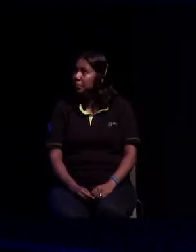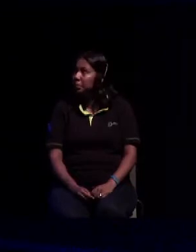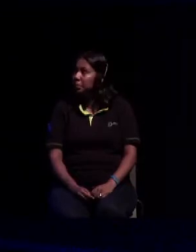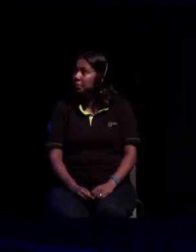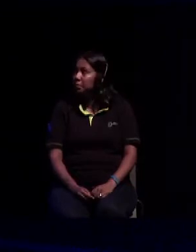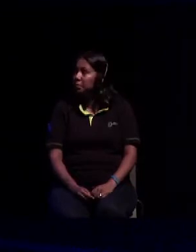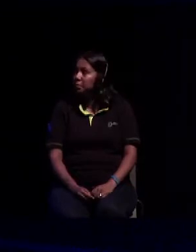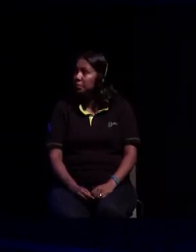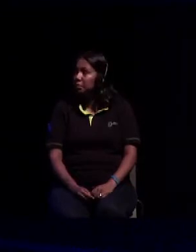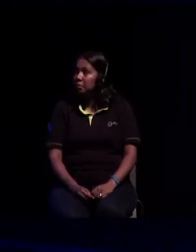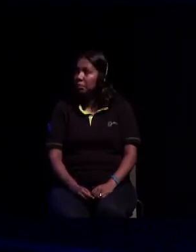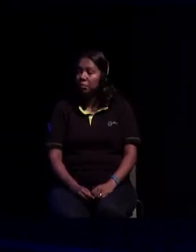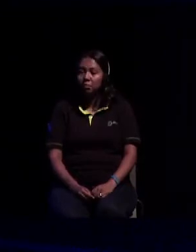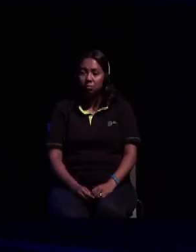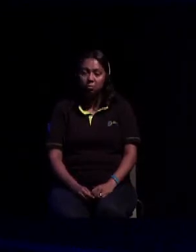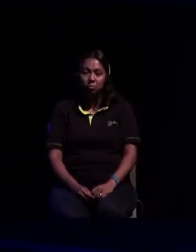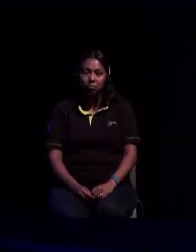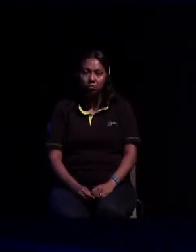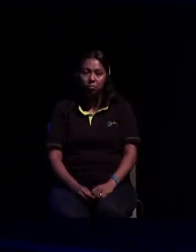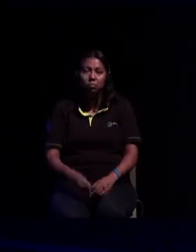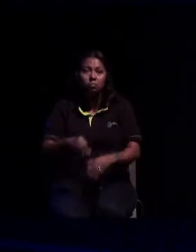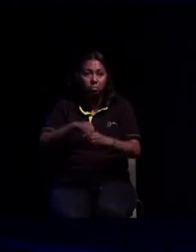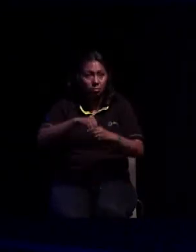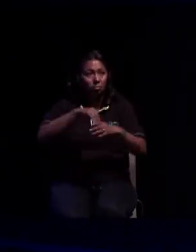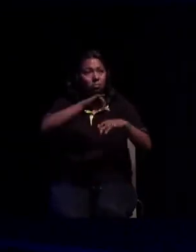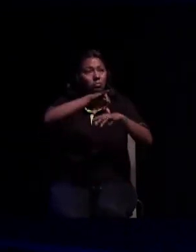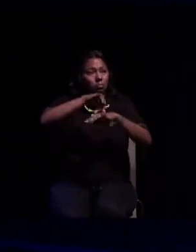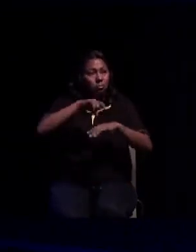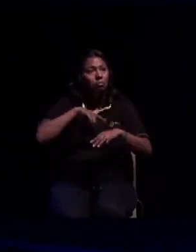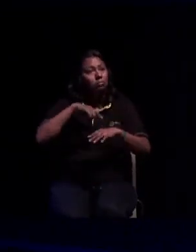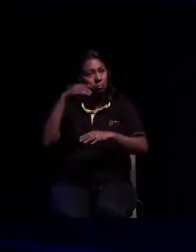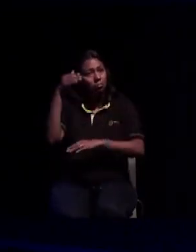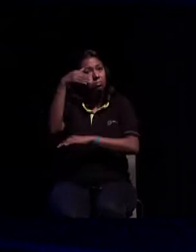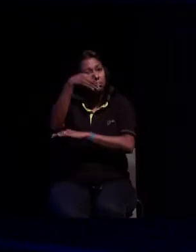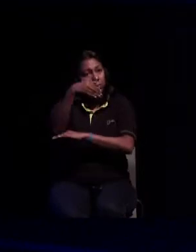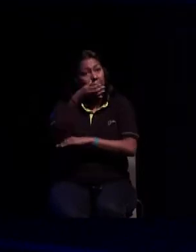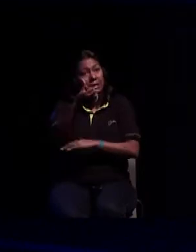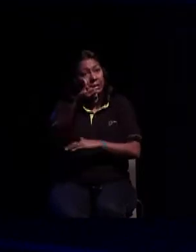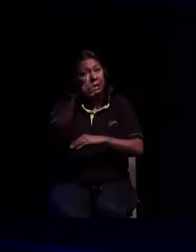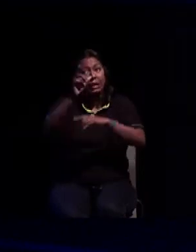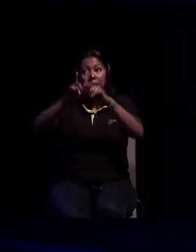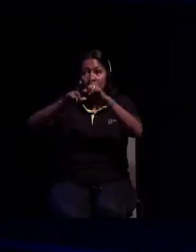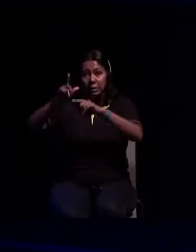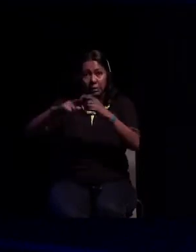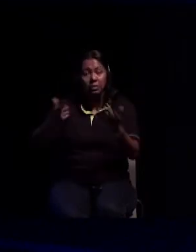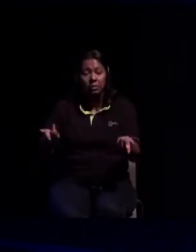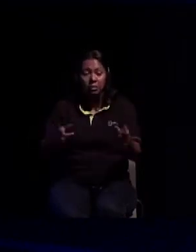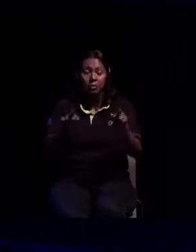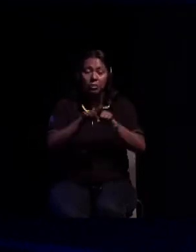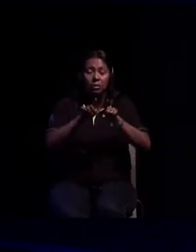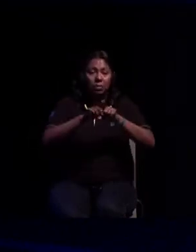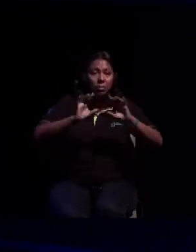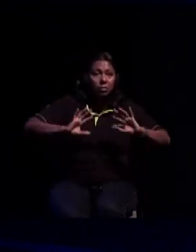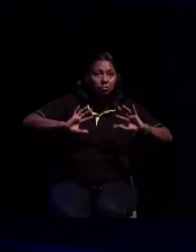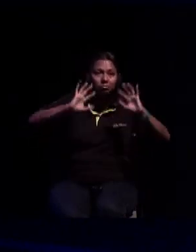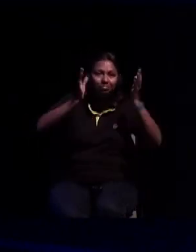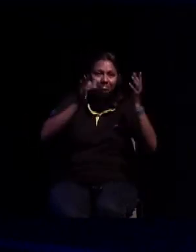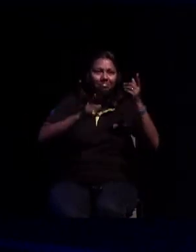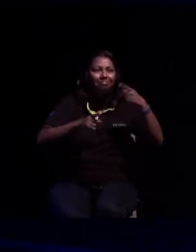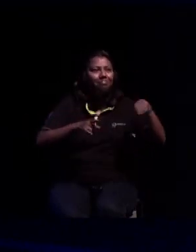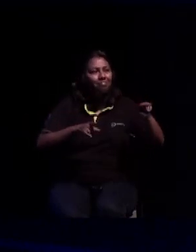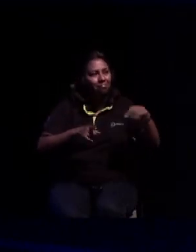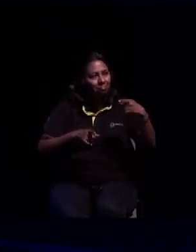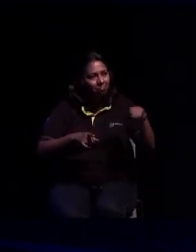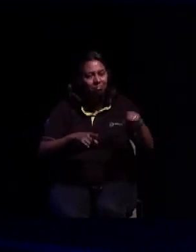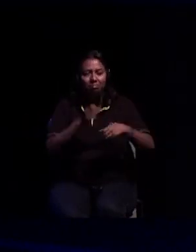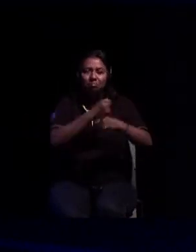this picture is evoking, is the holding of a surf and music festival in 2011, again in a very underdeveloped part of the